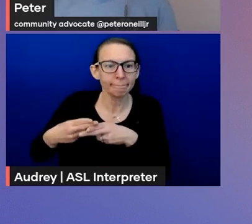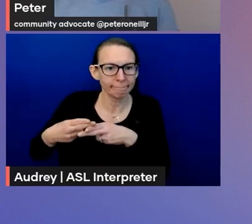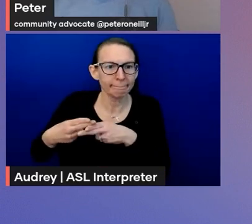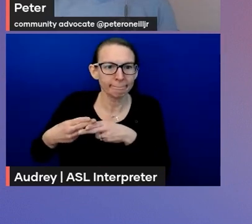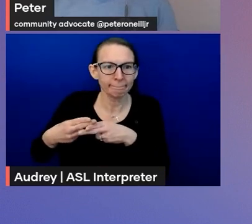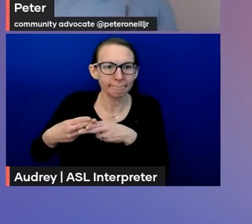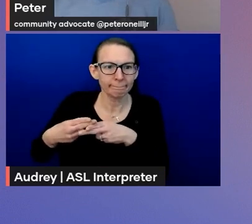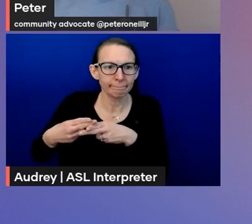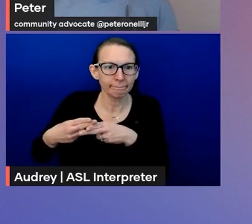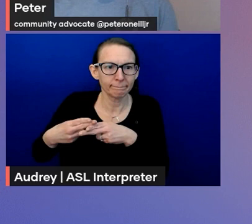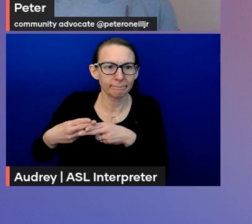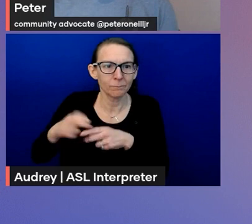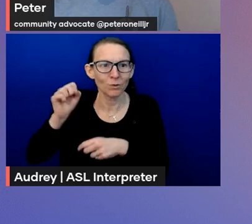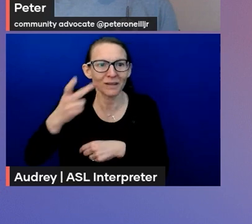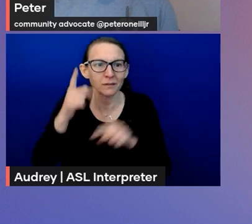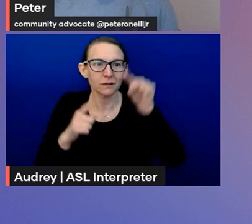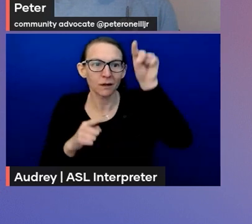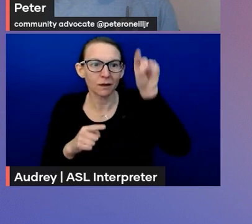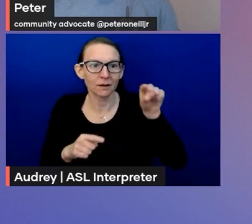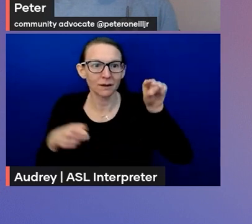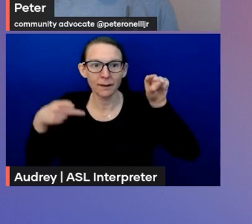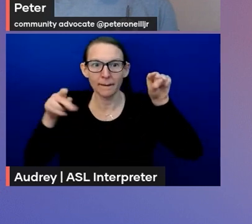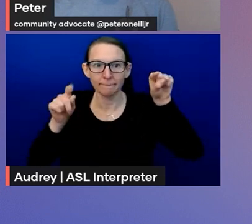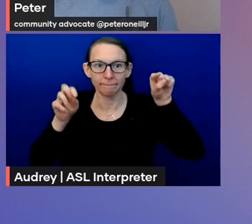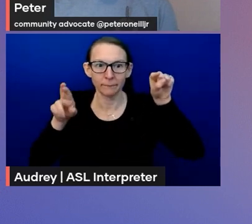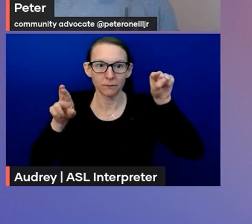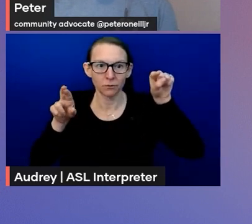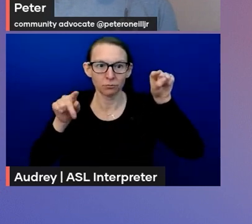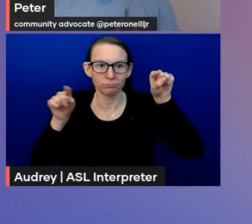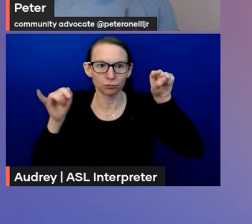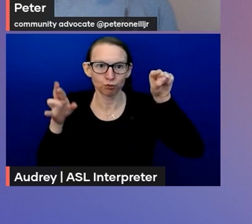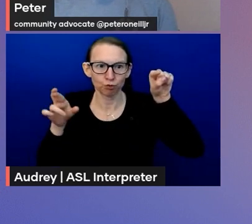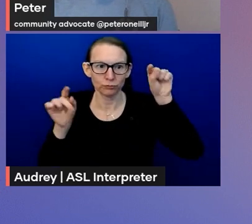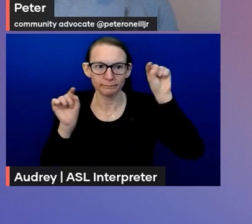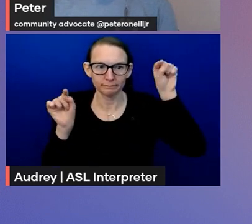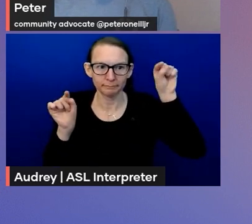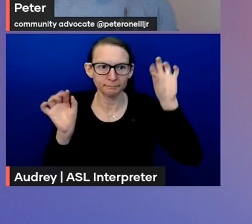which we can see here is Peter ONeill Jr.